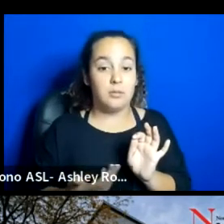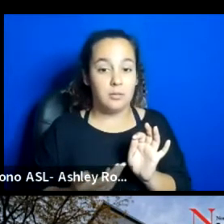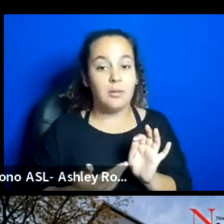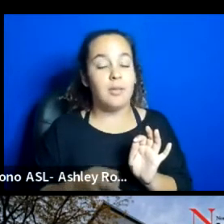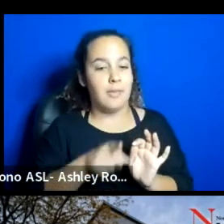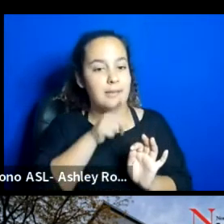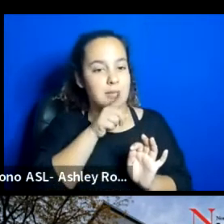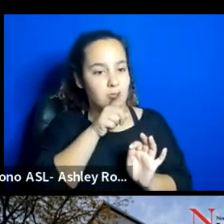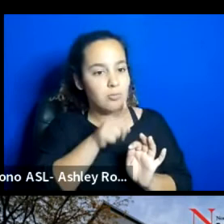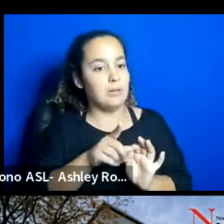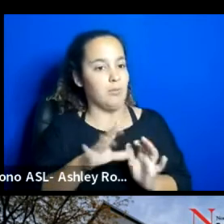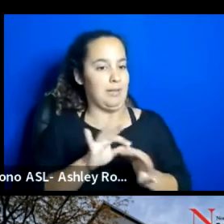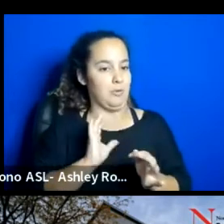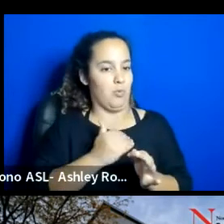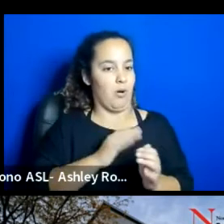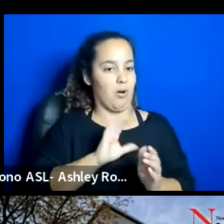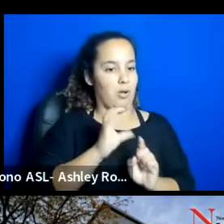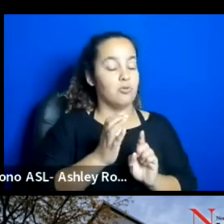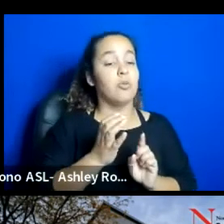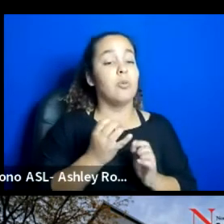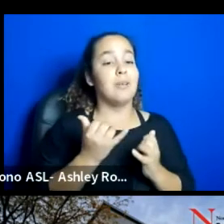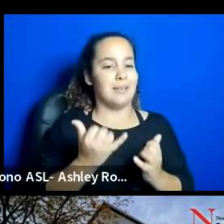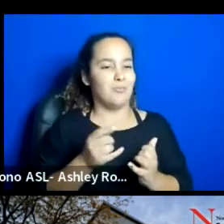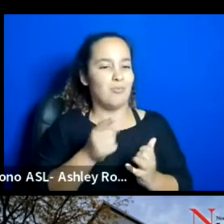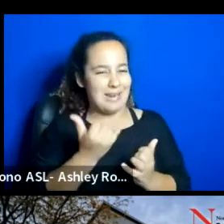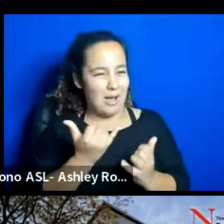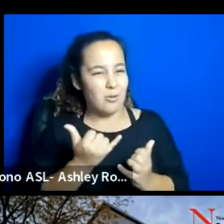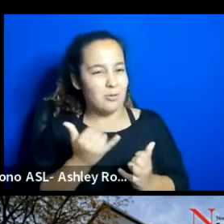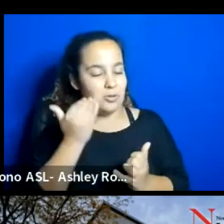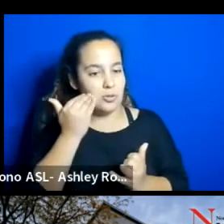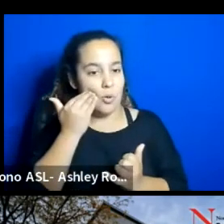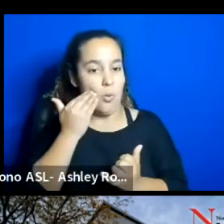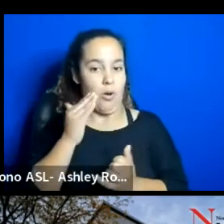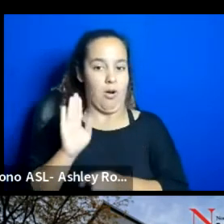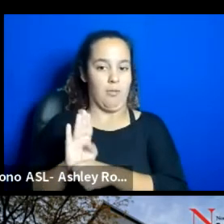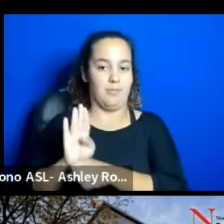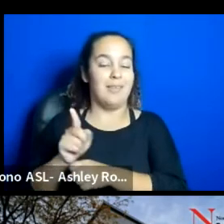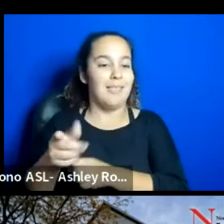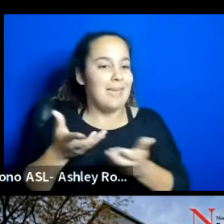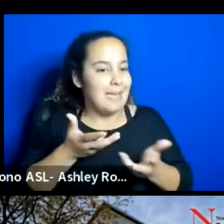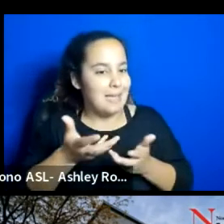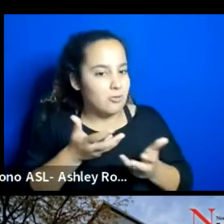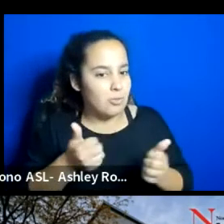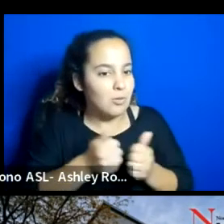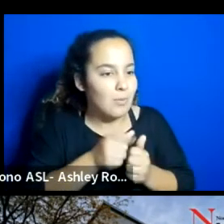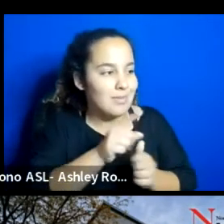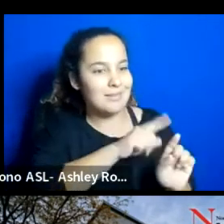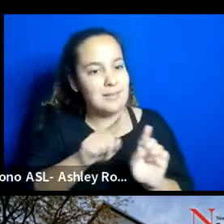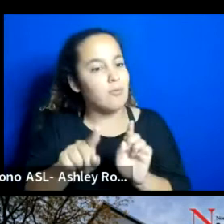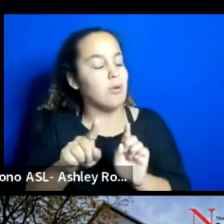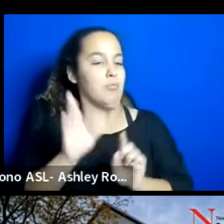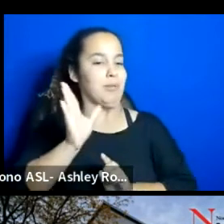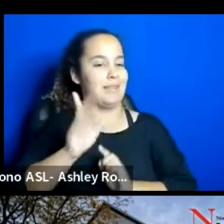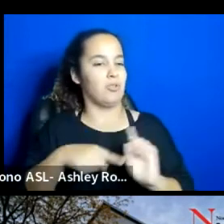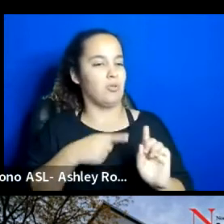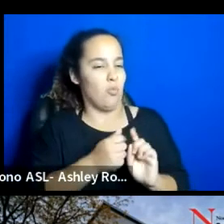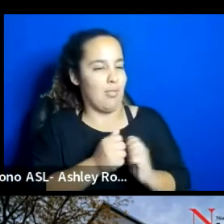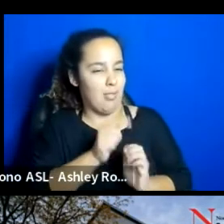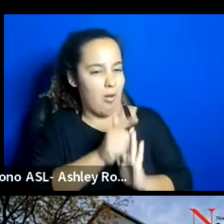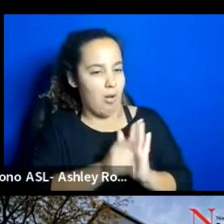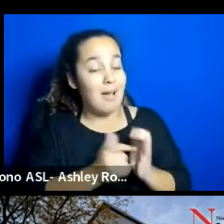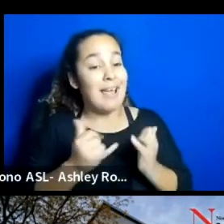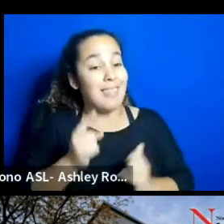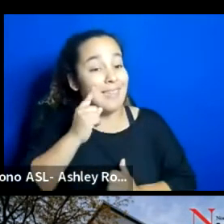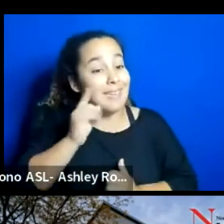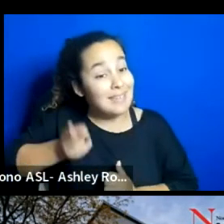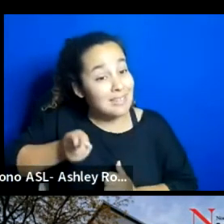culture, which is authored primarily by industry practices that interact with the much more rarefied presentations of law. And I think history